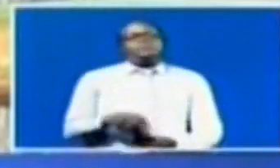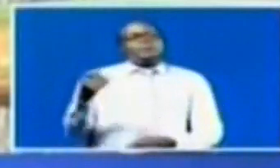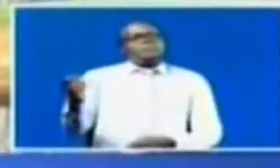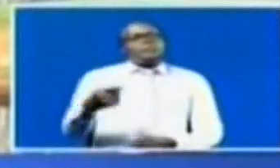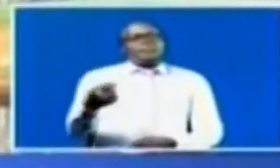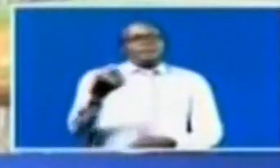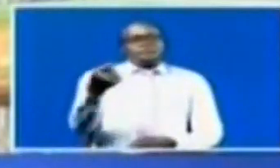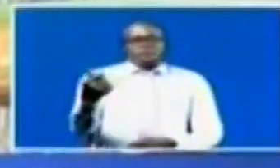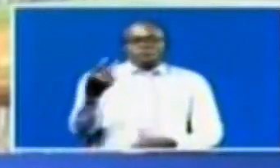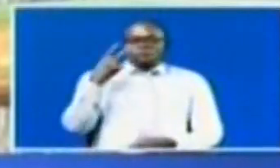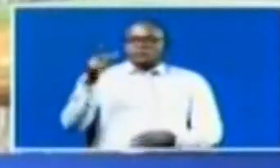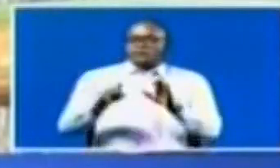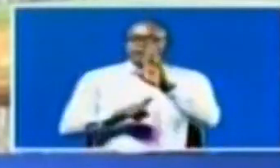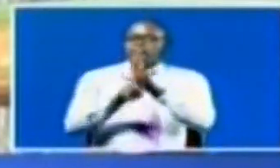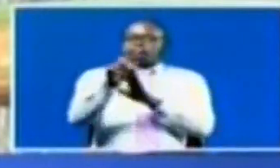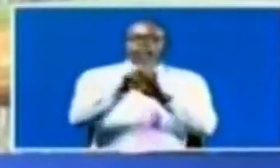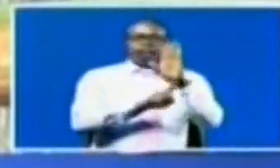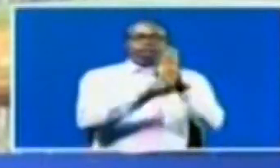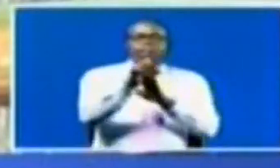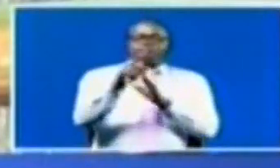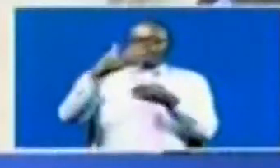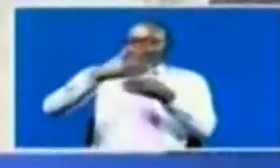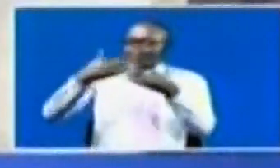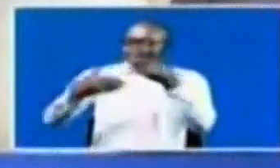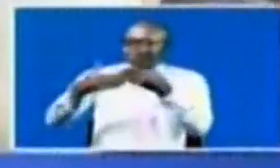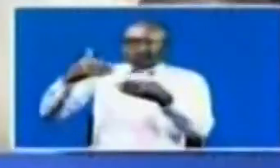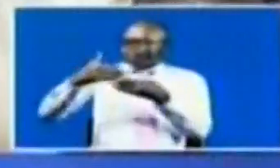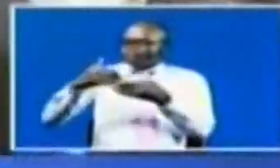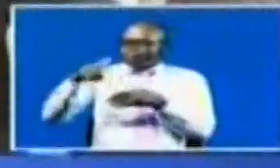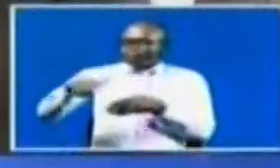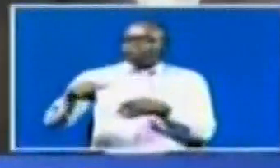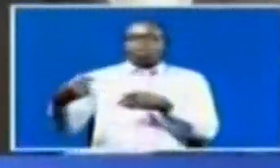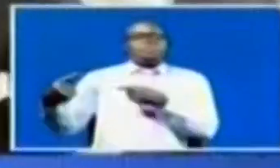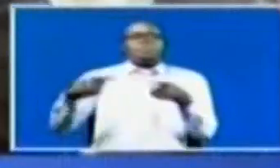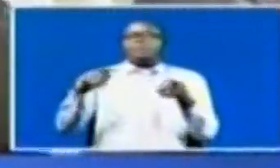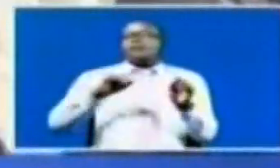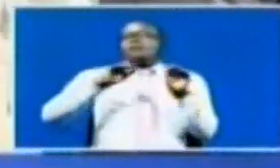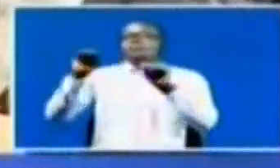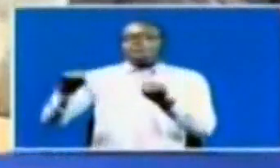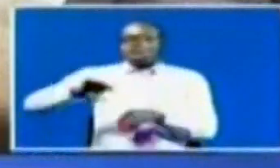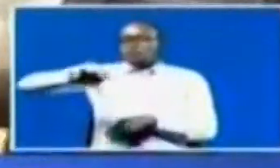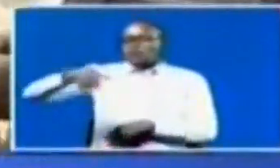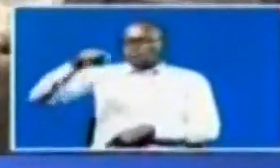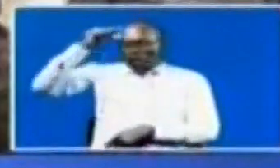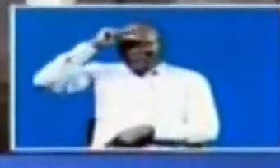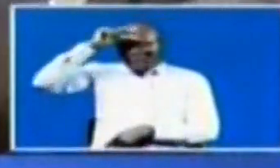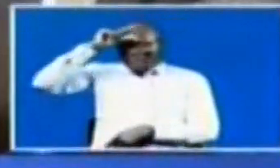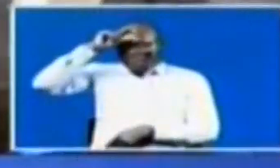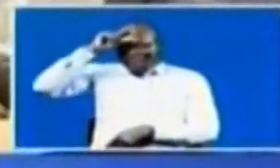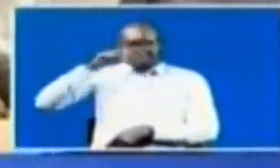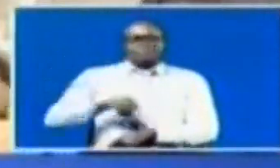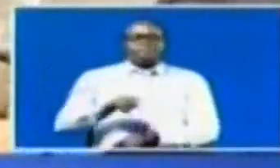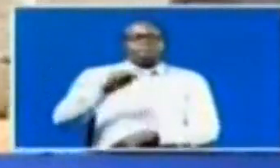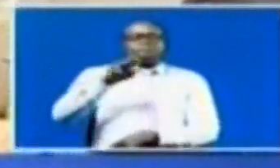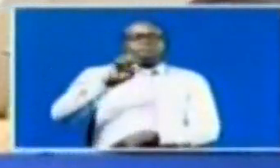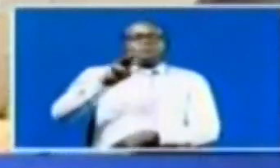months we started seeing developments going on, construction started. Mvutano huu ukifika kwenye serikali ya kaunti, mamlaka ya mazingira